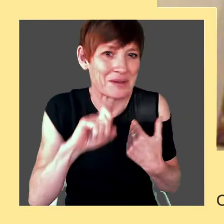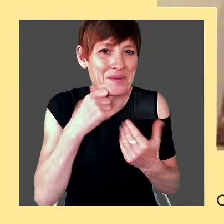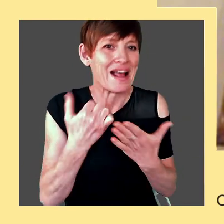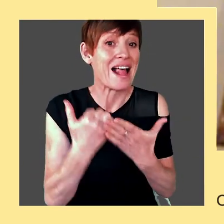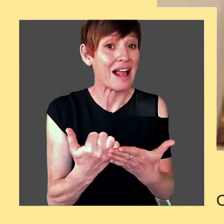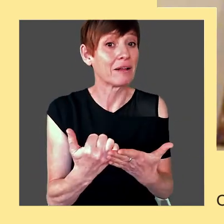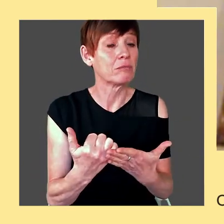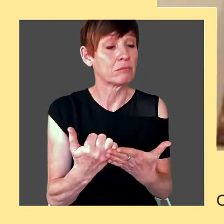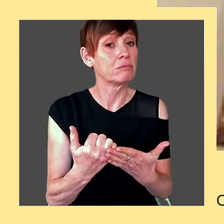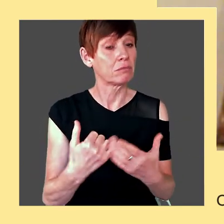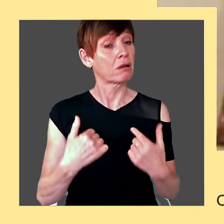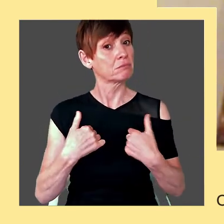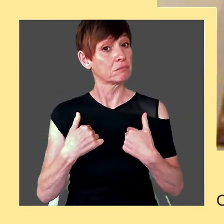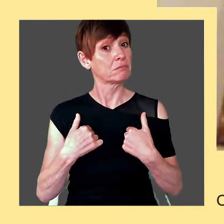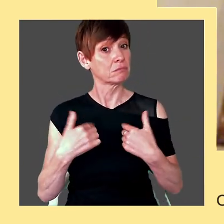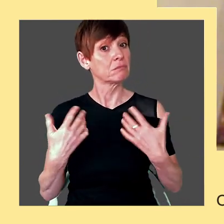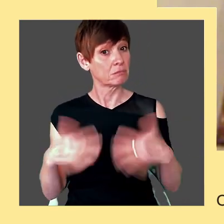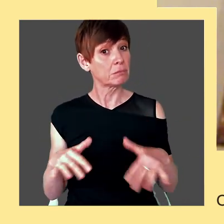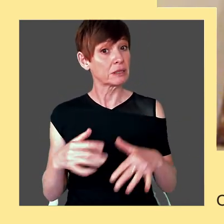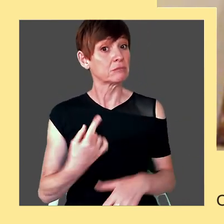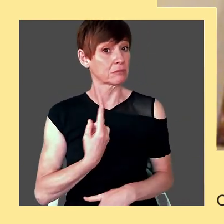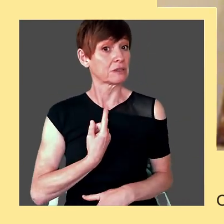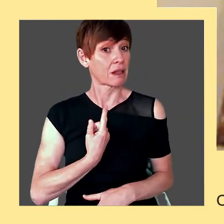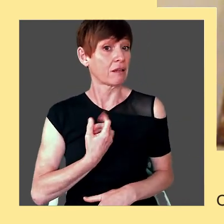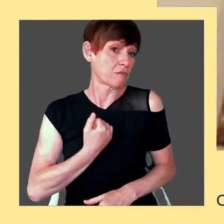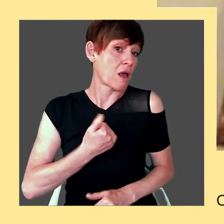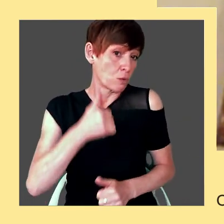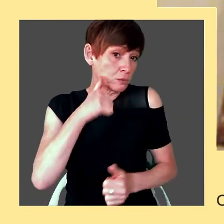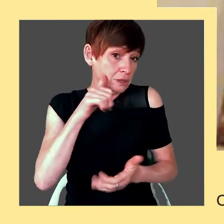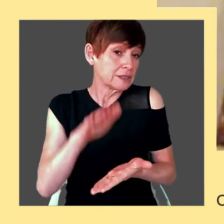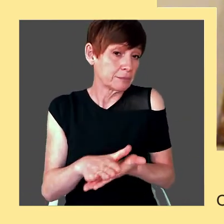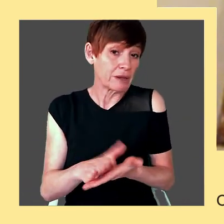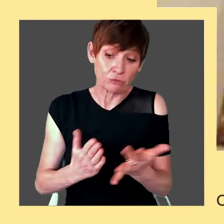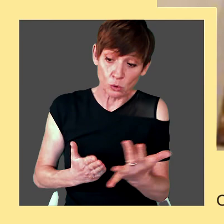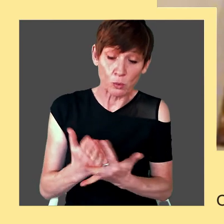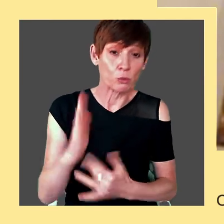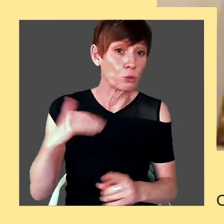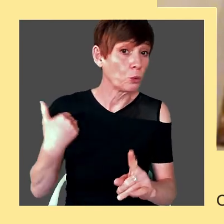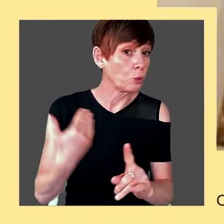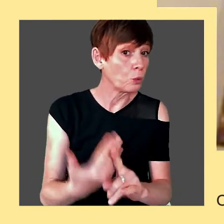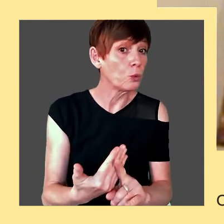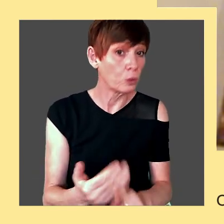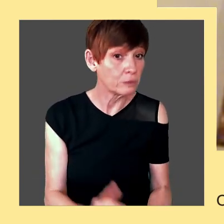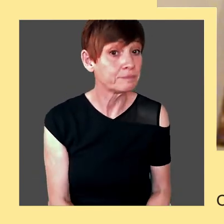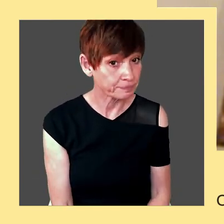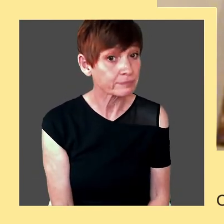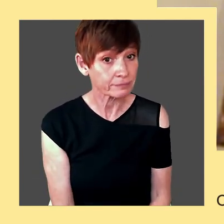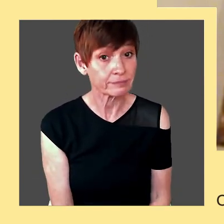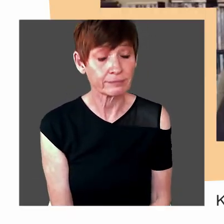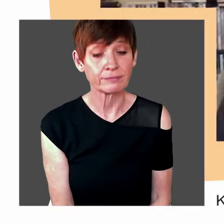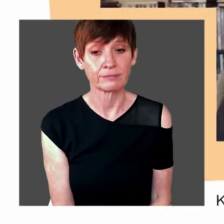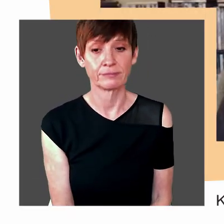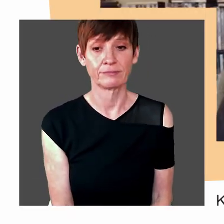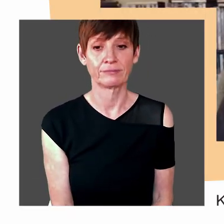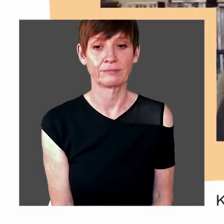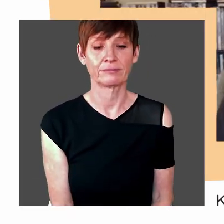thing this is my experience from during these days.